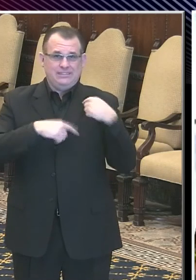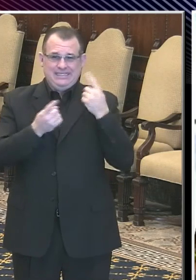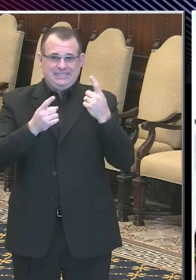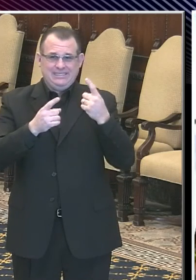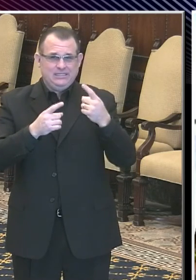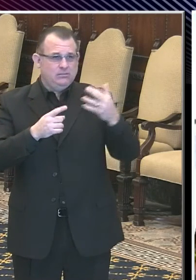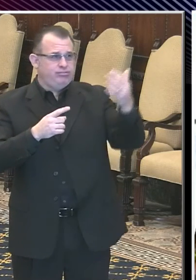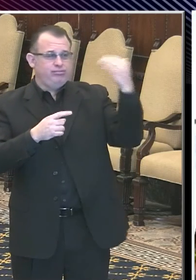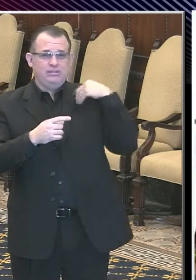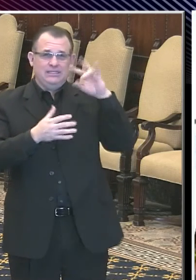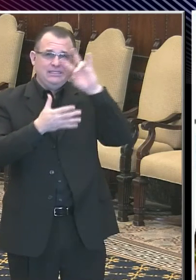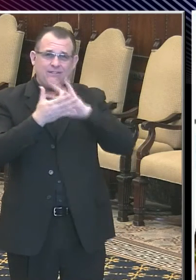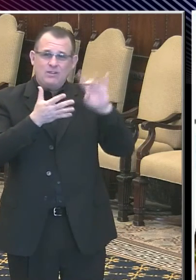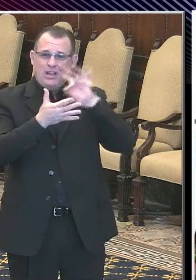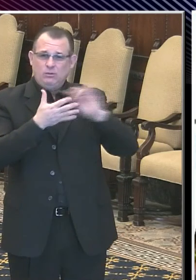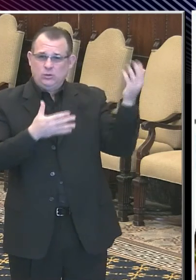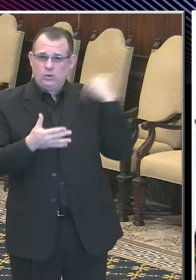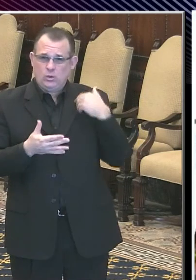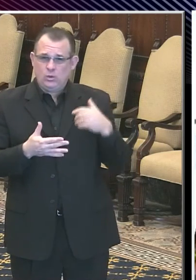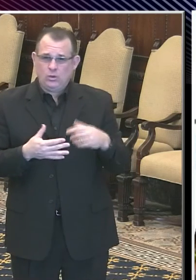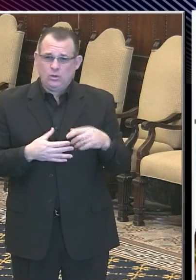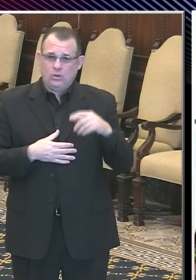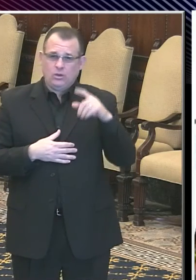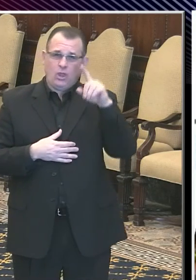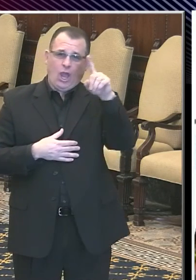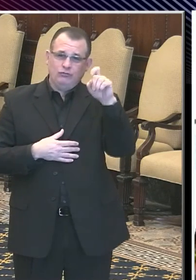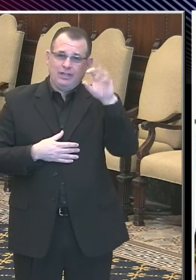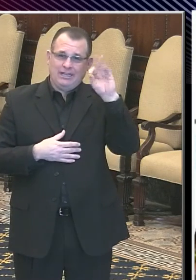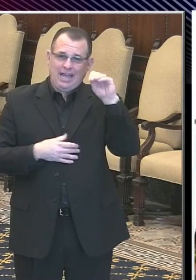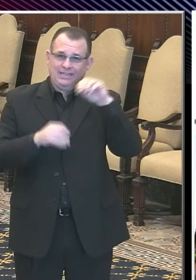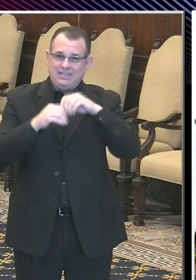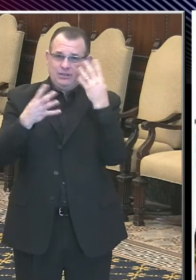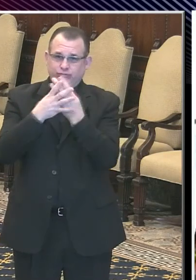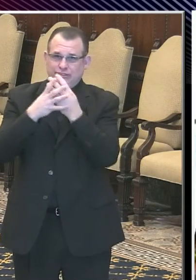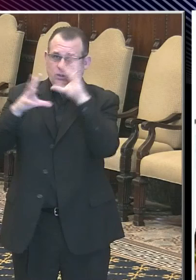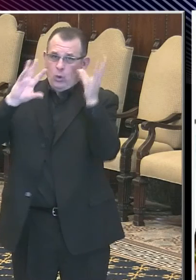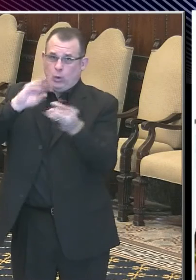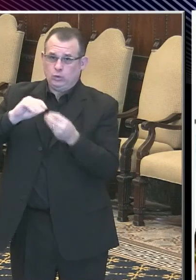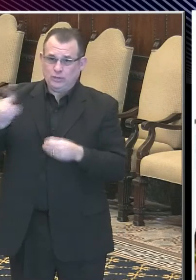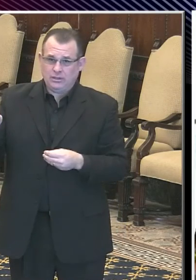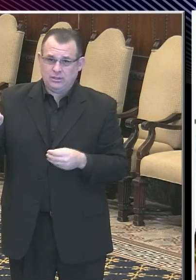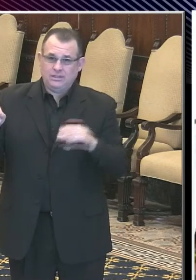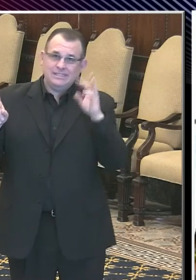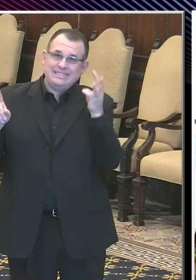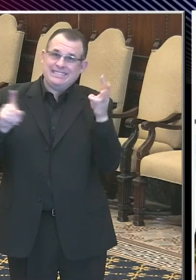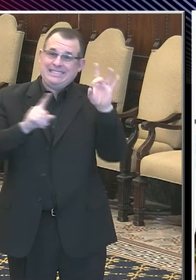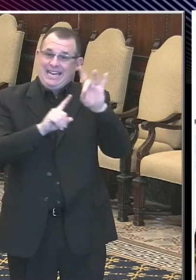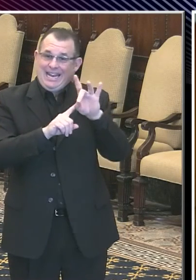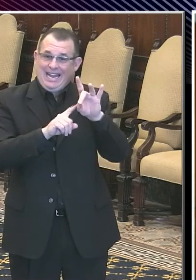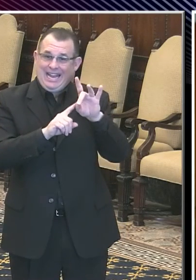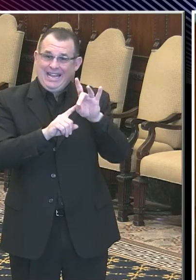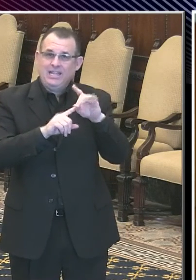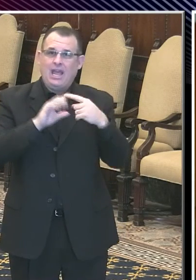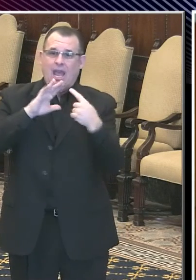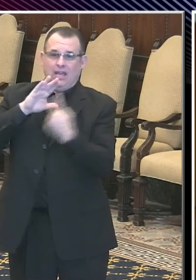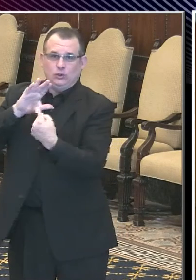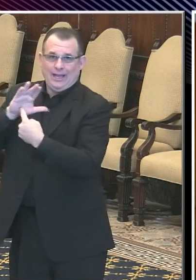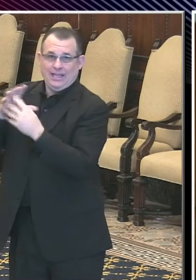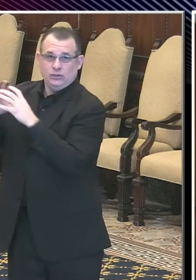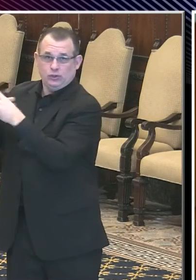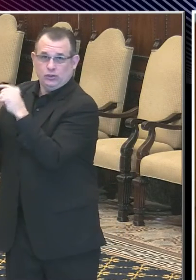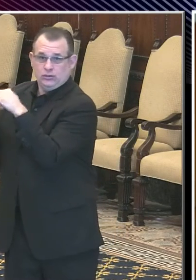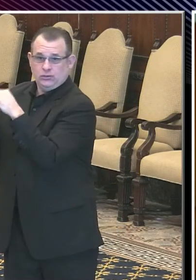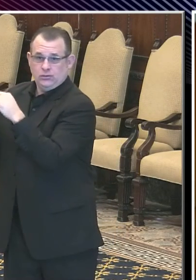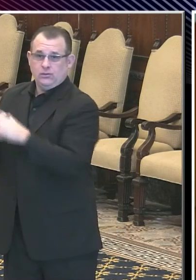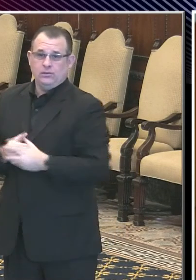is 190 at the prisons, and again, as Dr. Farley said, 68 of those remain in isolation, with